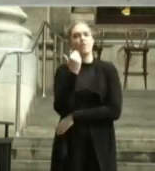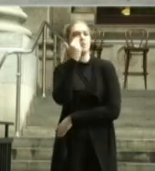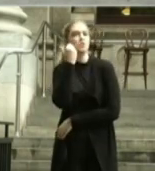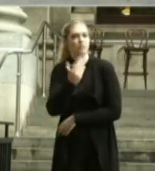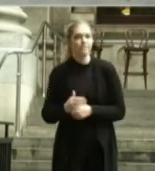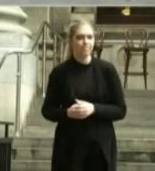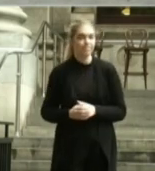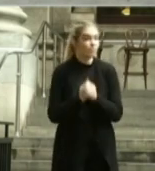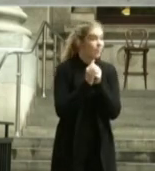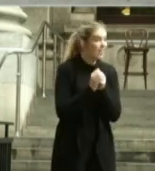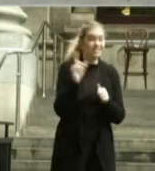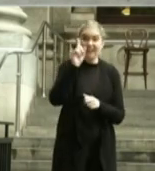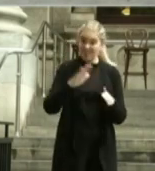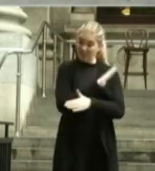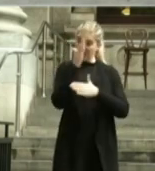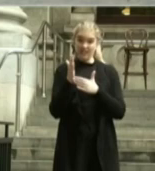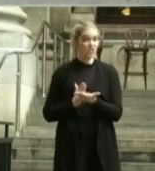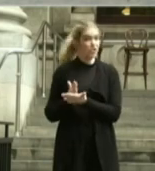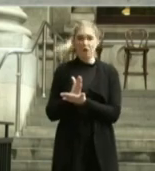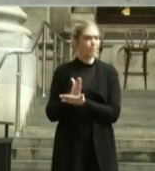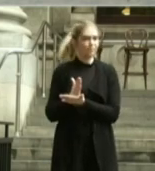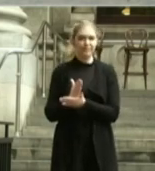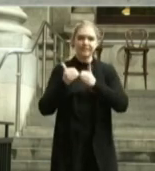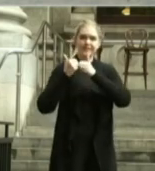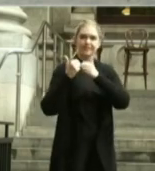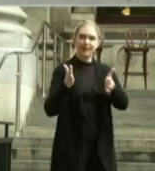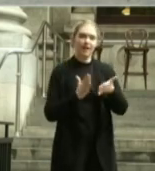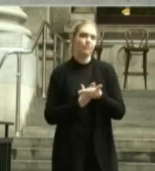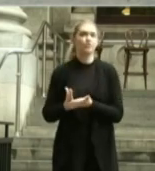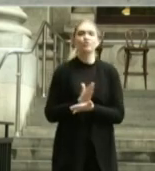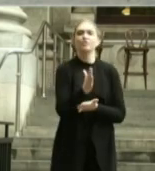Friends, today isn't the end of a journey, it's the beginning.